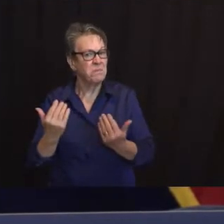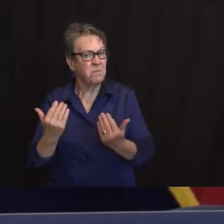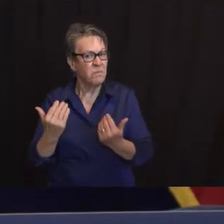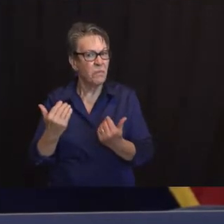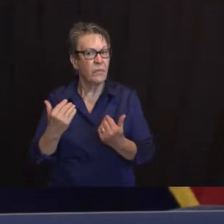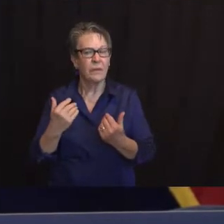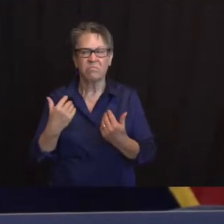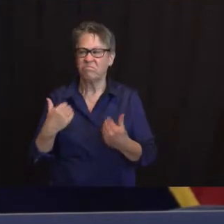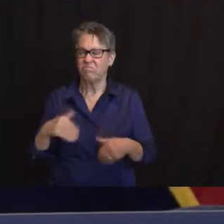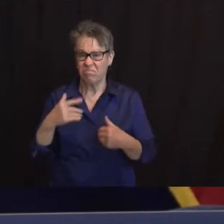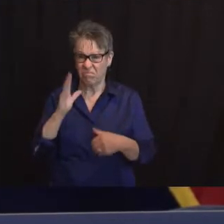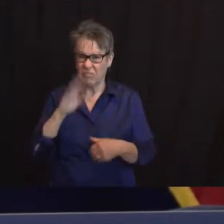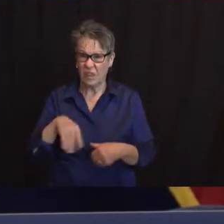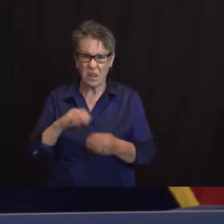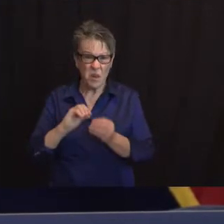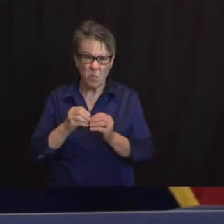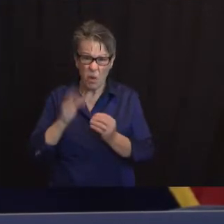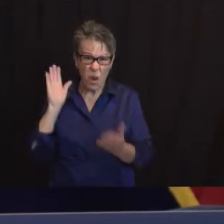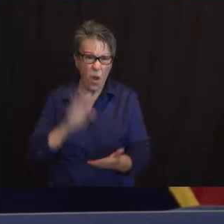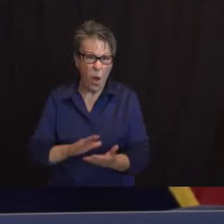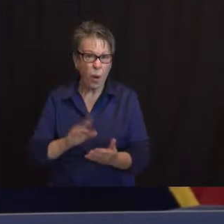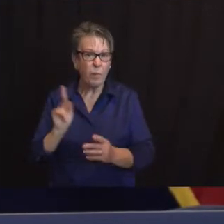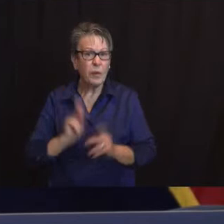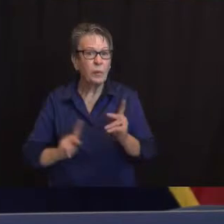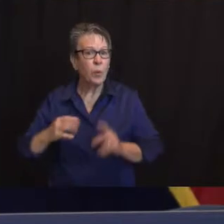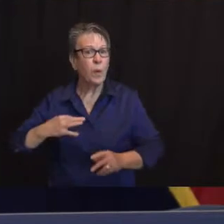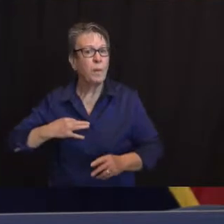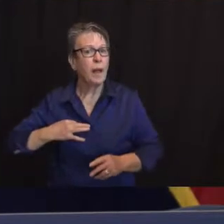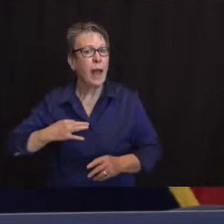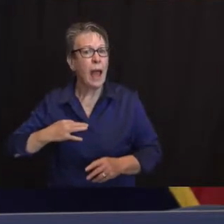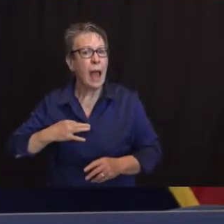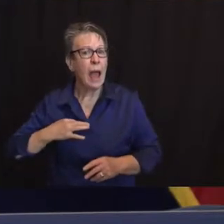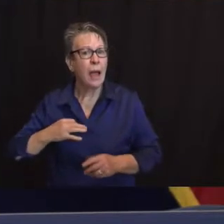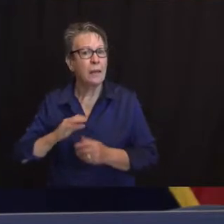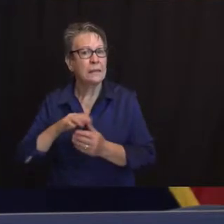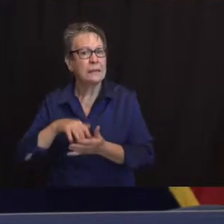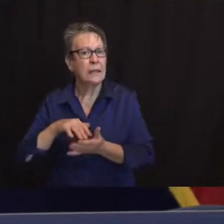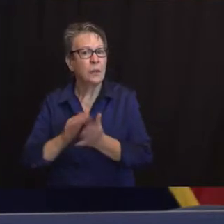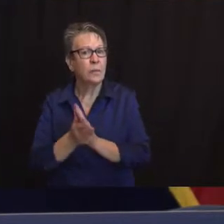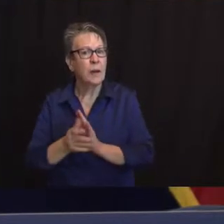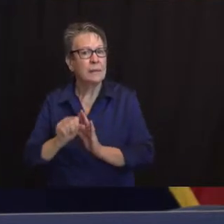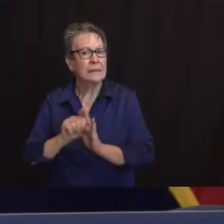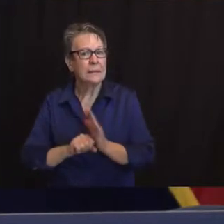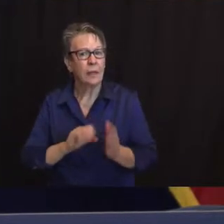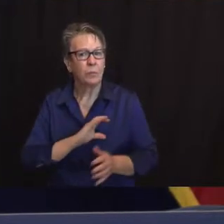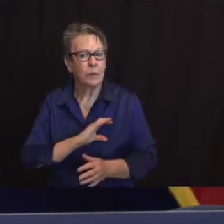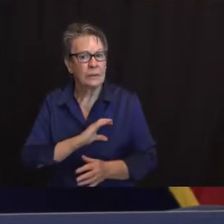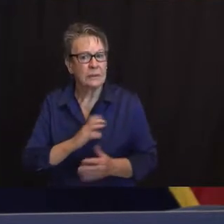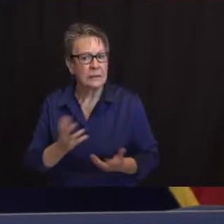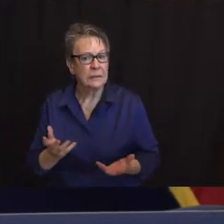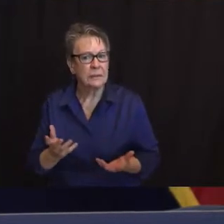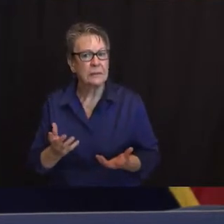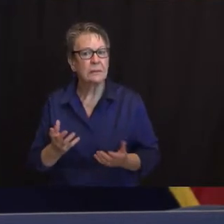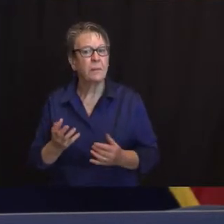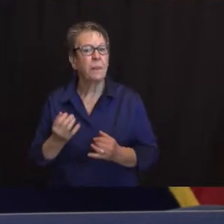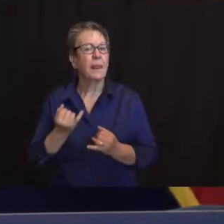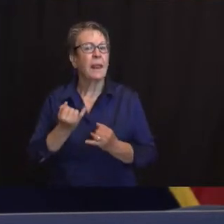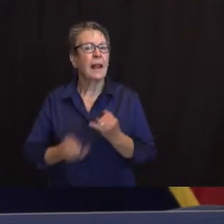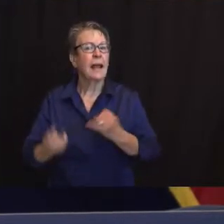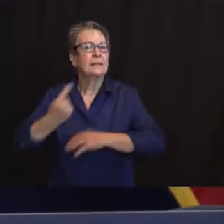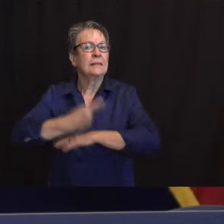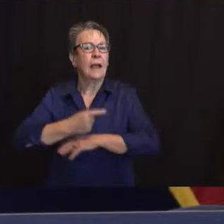have until April 23rd. David, I appreciate you pushing the message for us. And we need, to the governor's